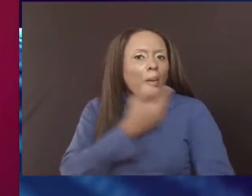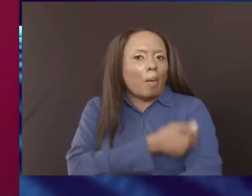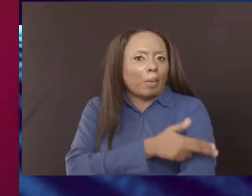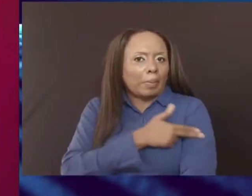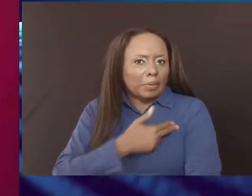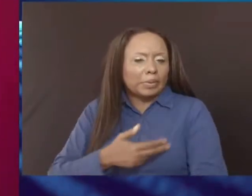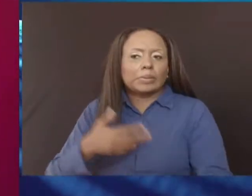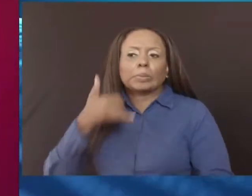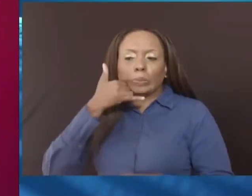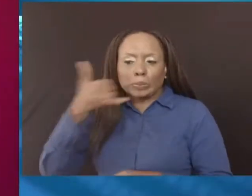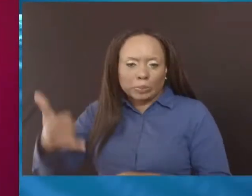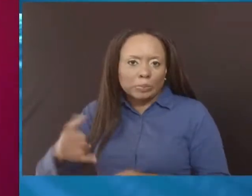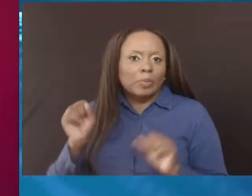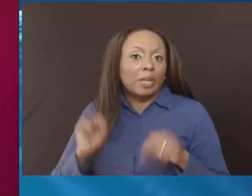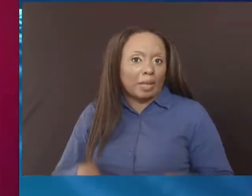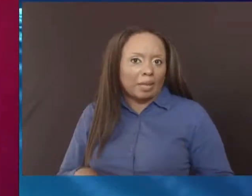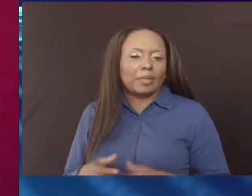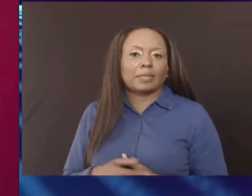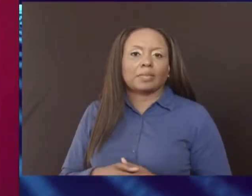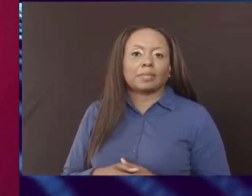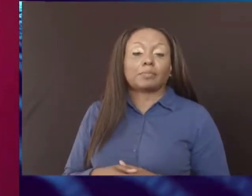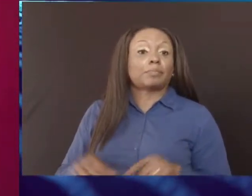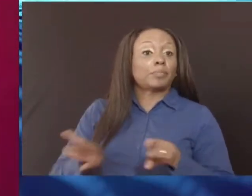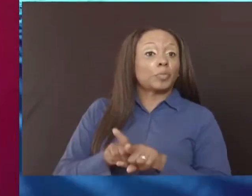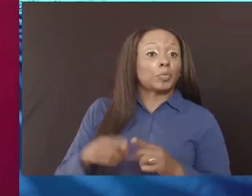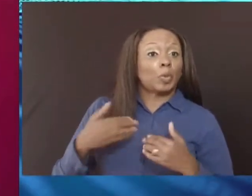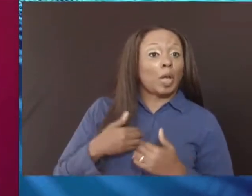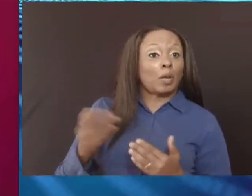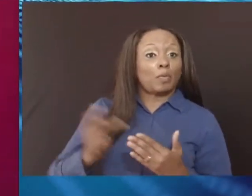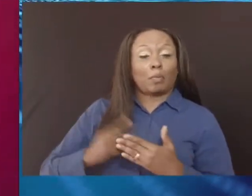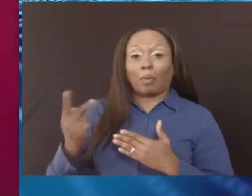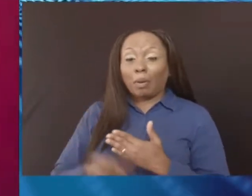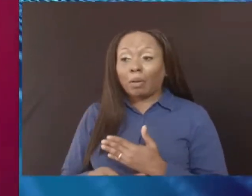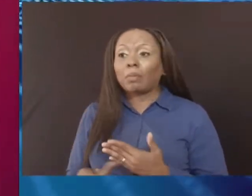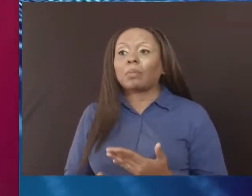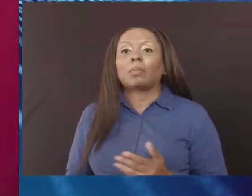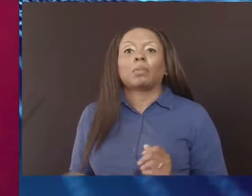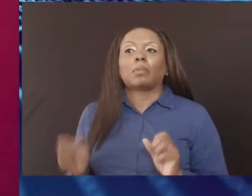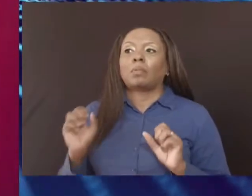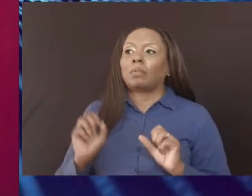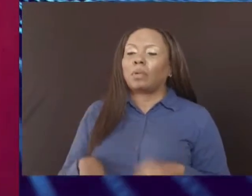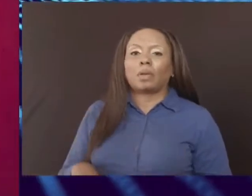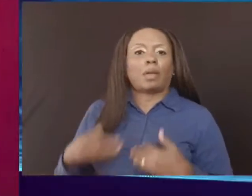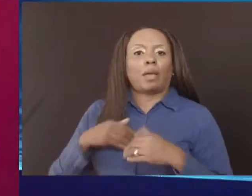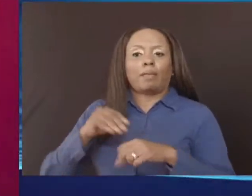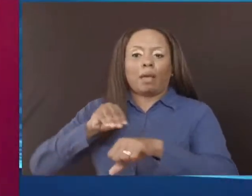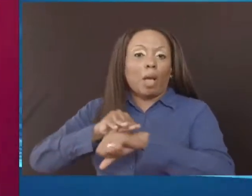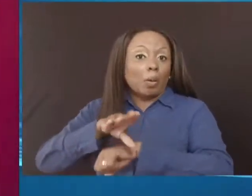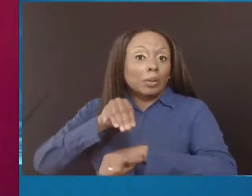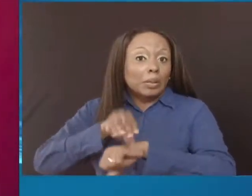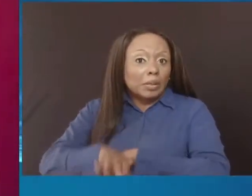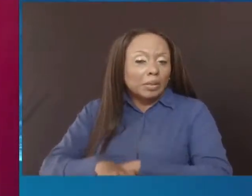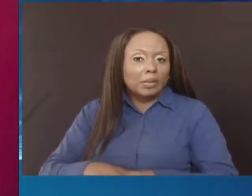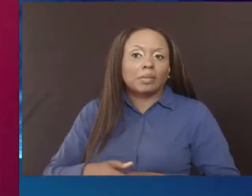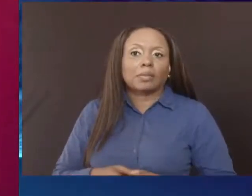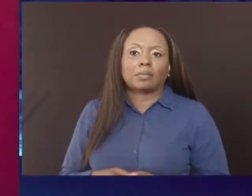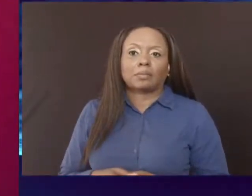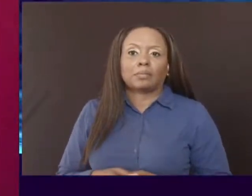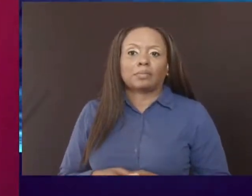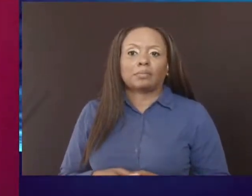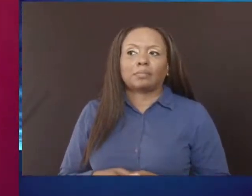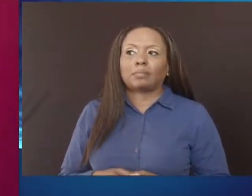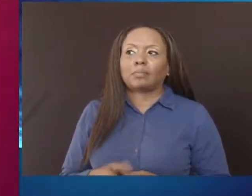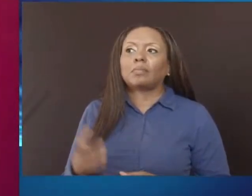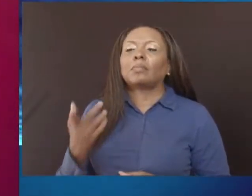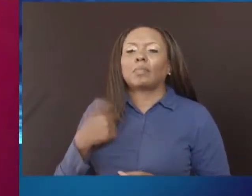then we also have a program where we have to outsource counseling, and we do that through network